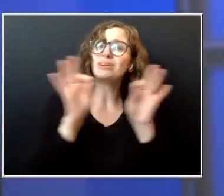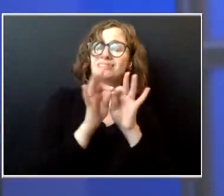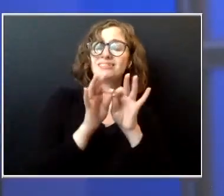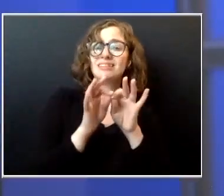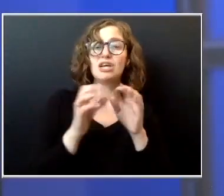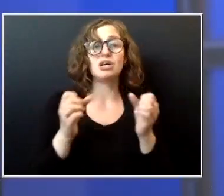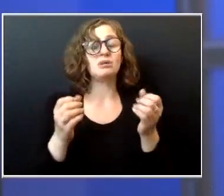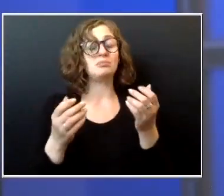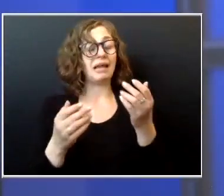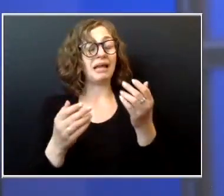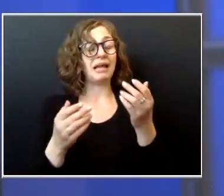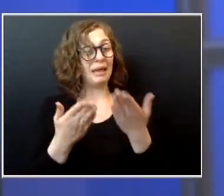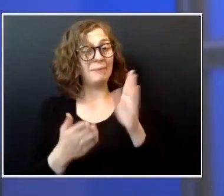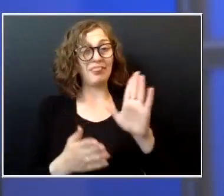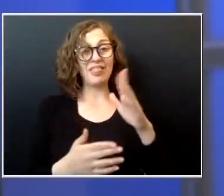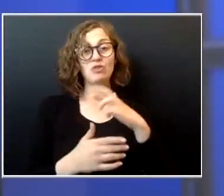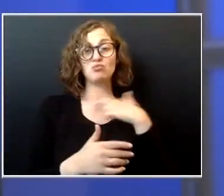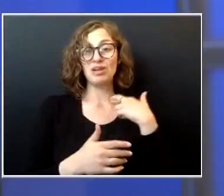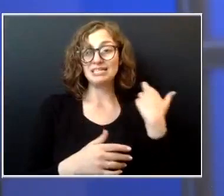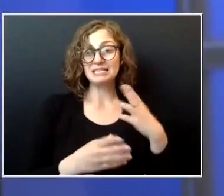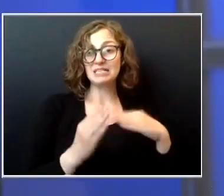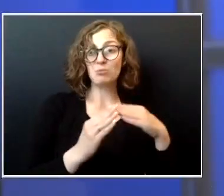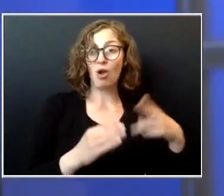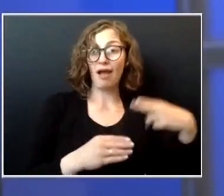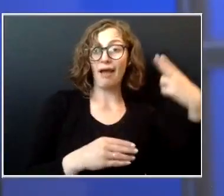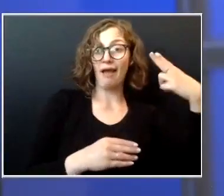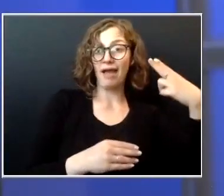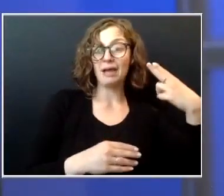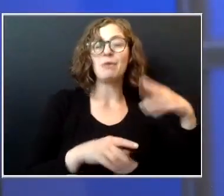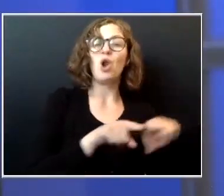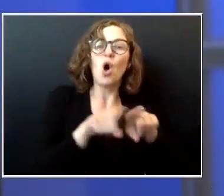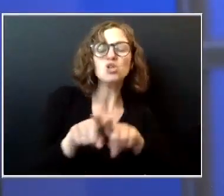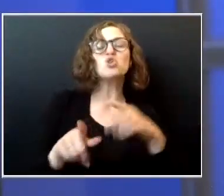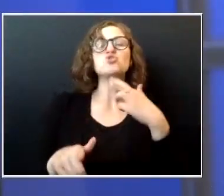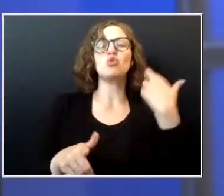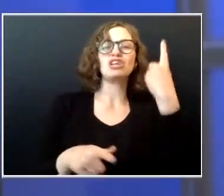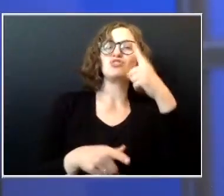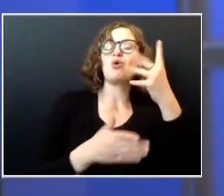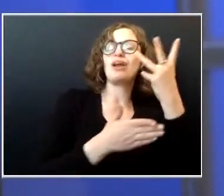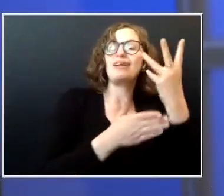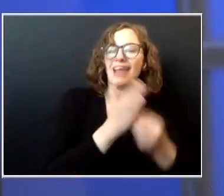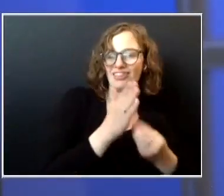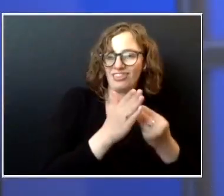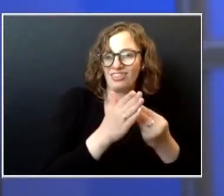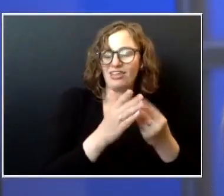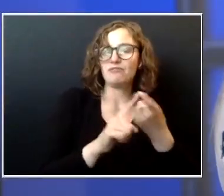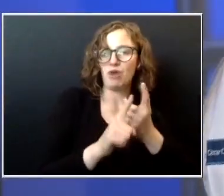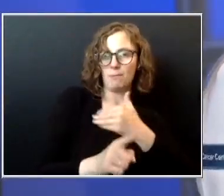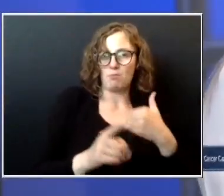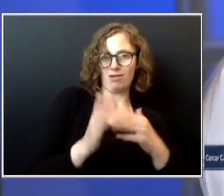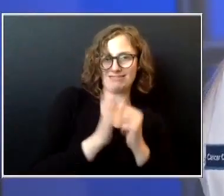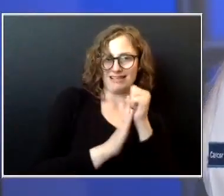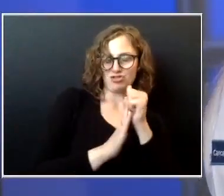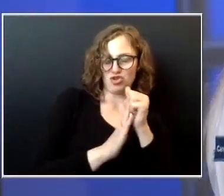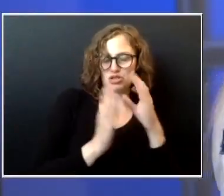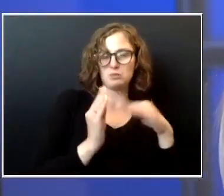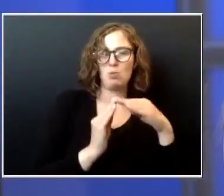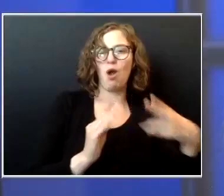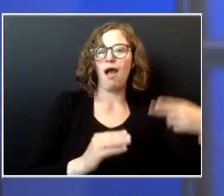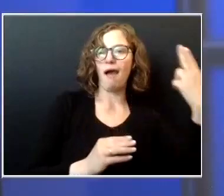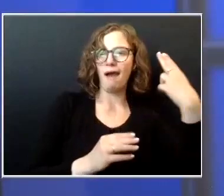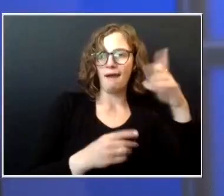risk, but their mortality from breast cancer is much higher when you're pregnant. So it's just something important that I think we're talking about